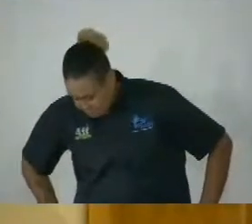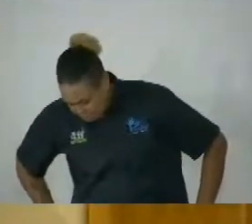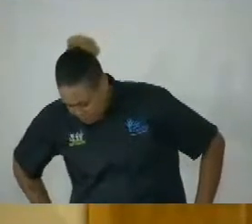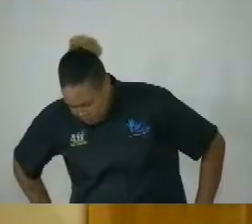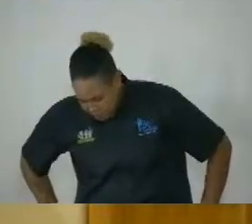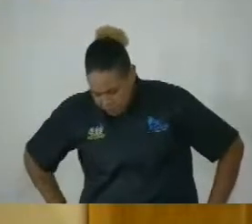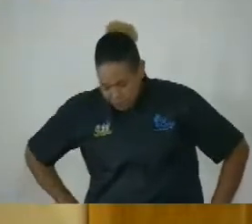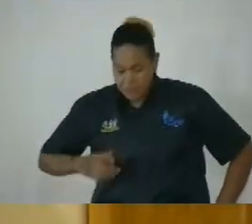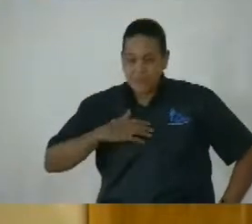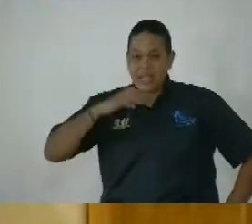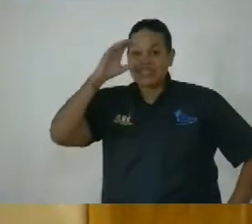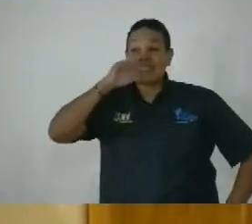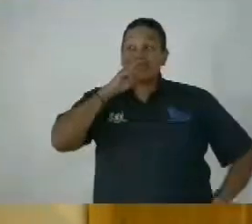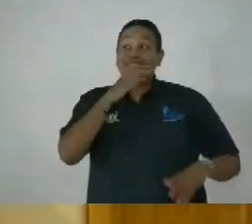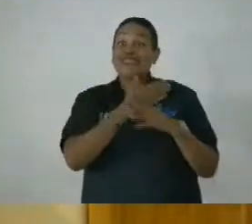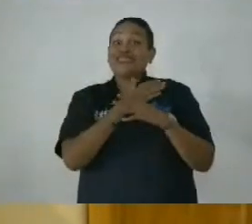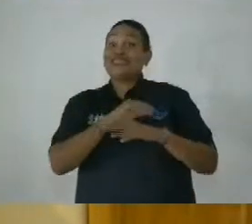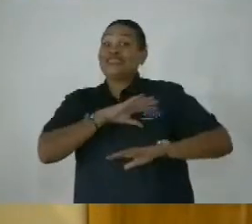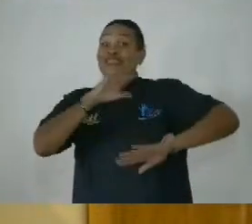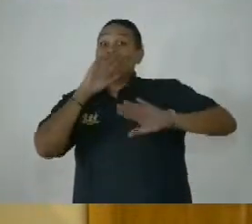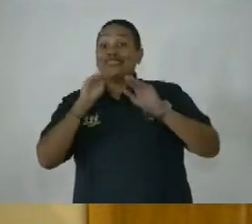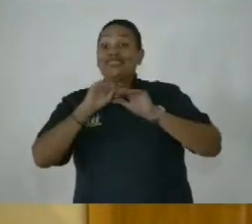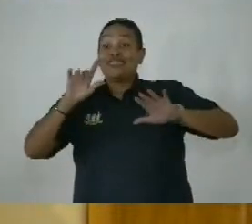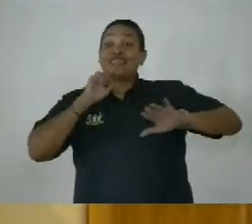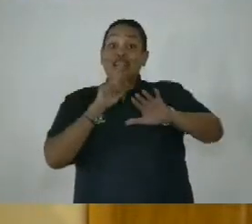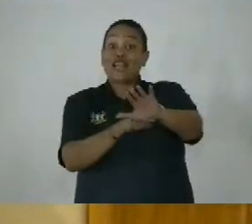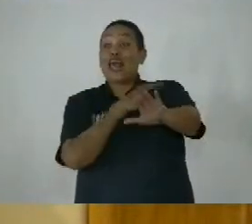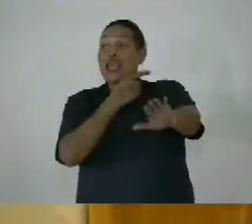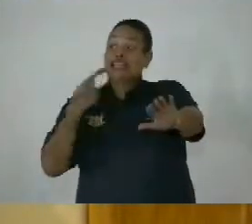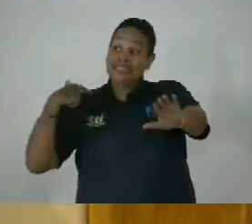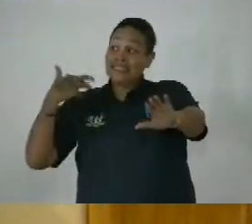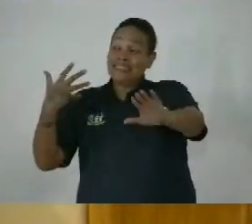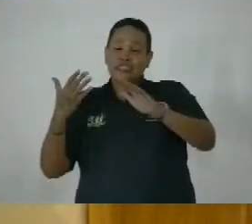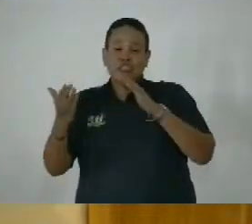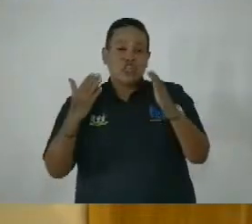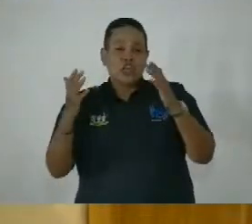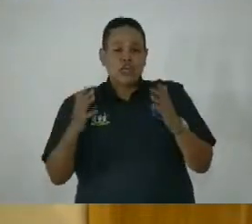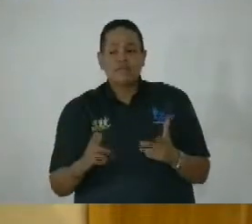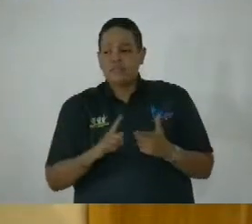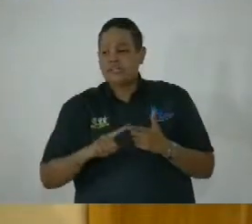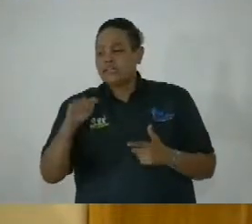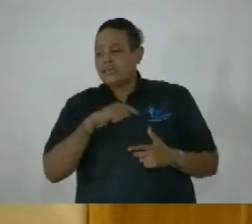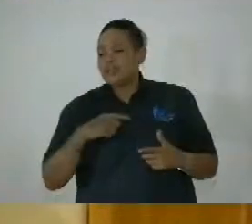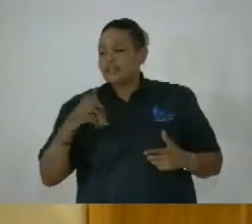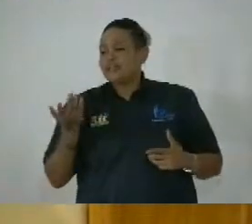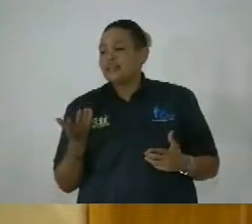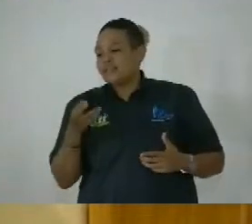And I think I share the distinction maybe among the longest serving. Your friend was the other.